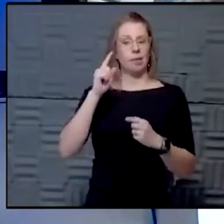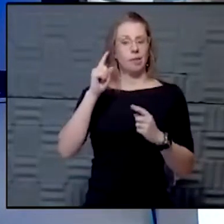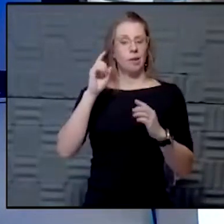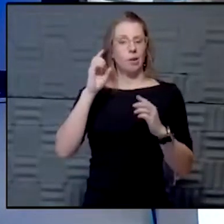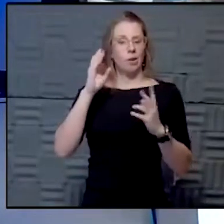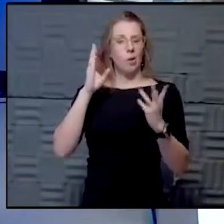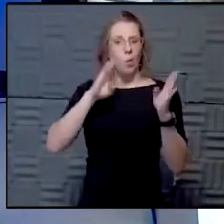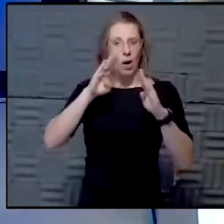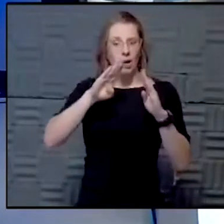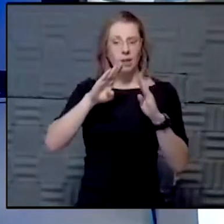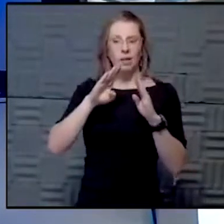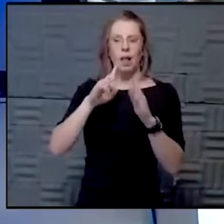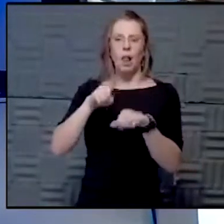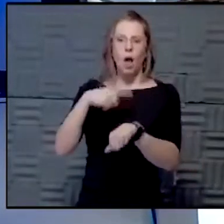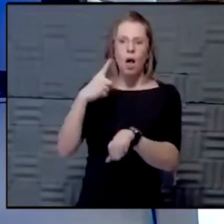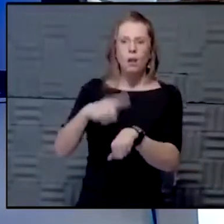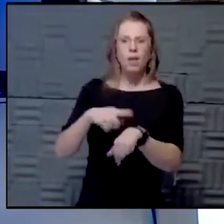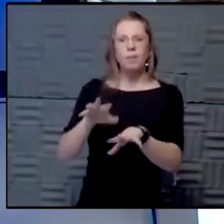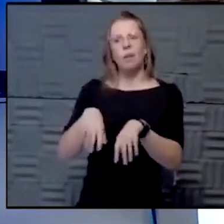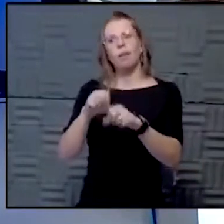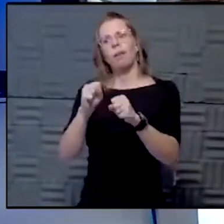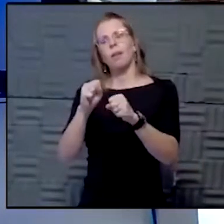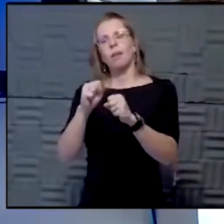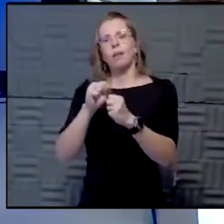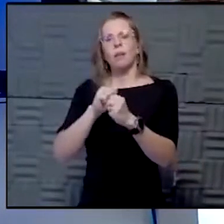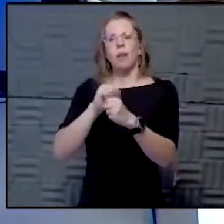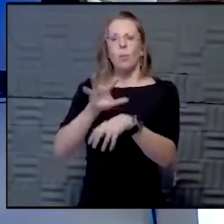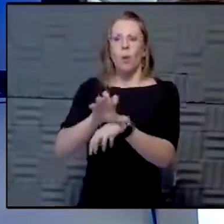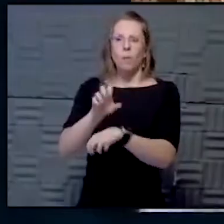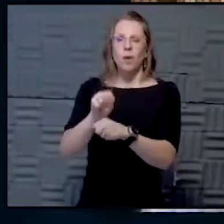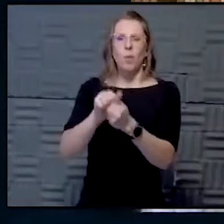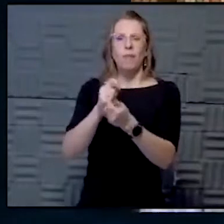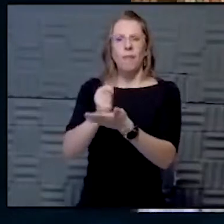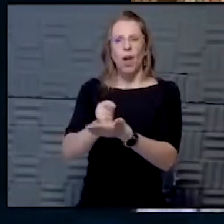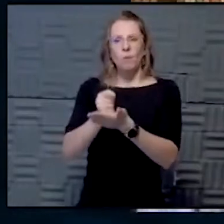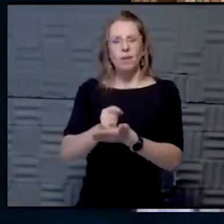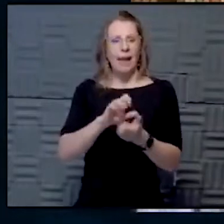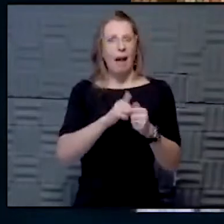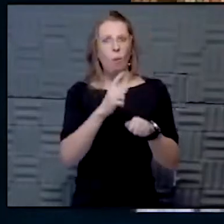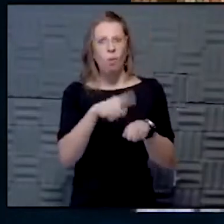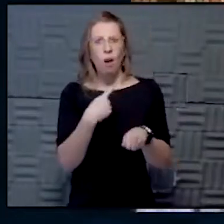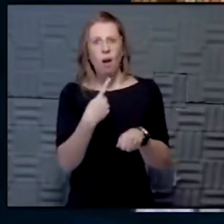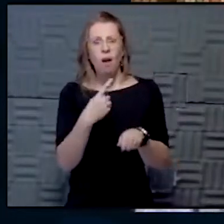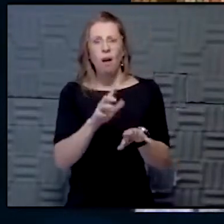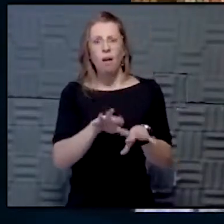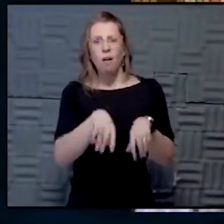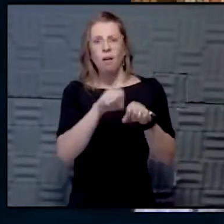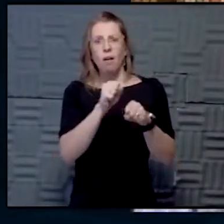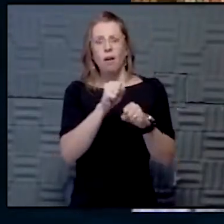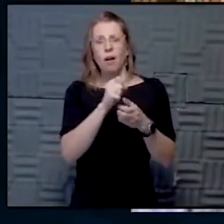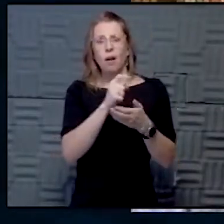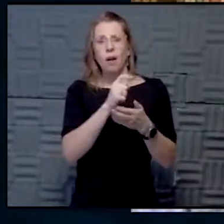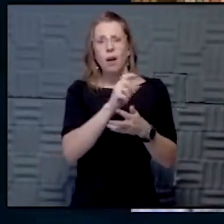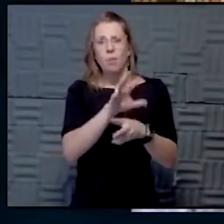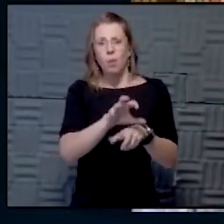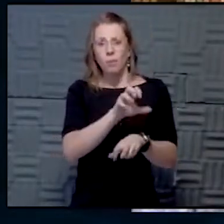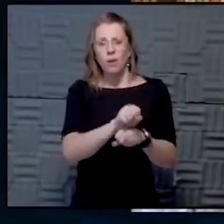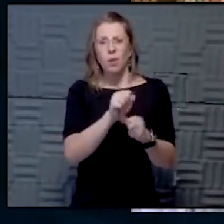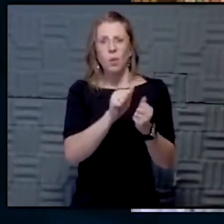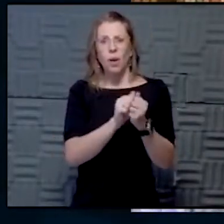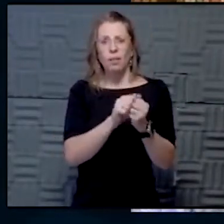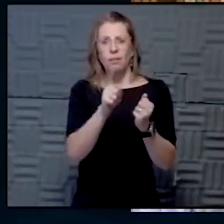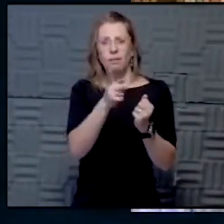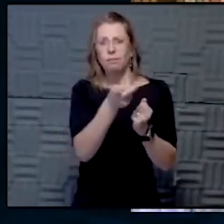long time to get an appointment with a therapist. How long does it take to get an appointment with the Battle Within?